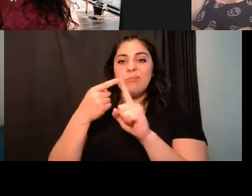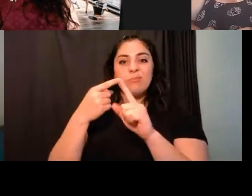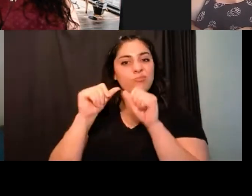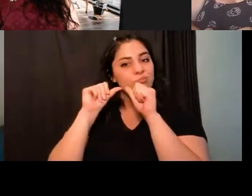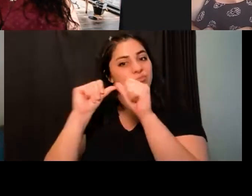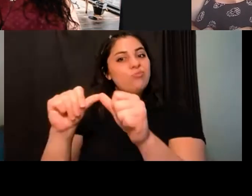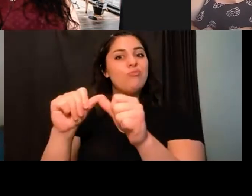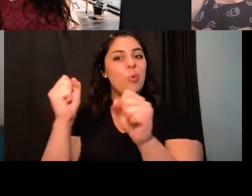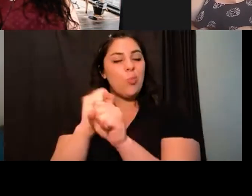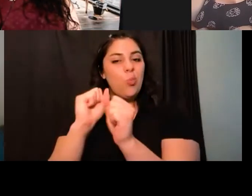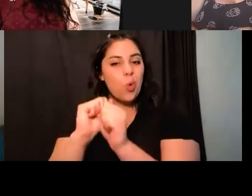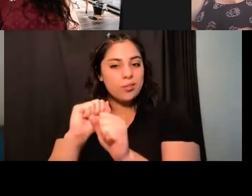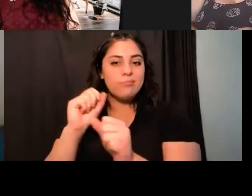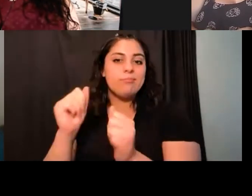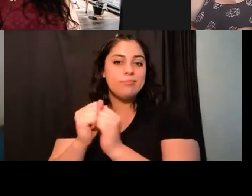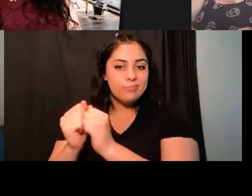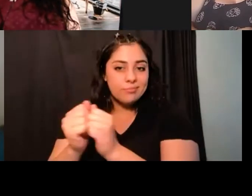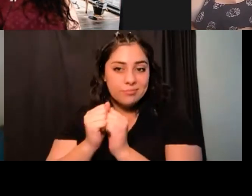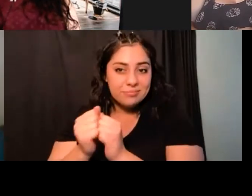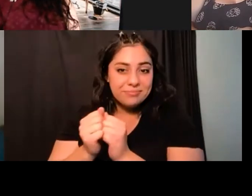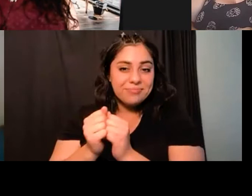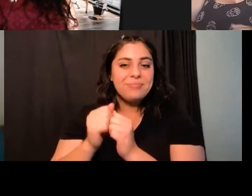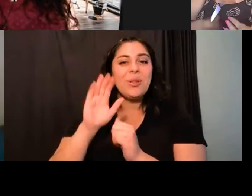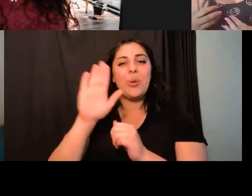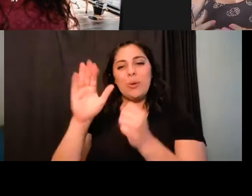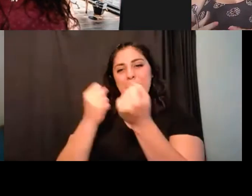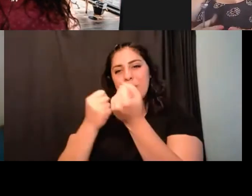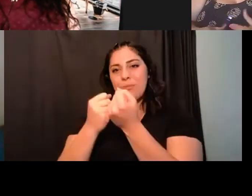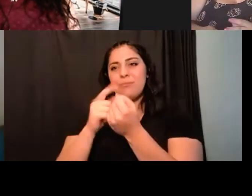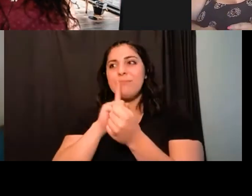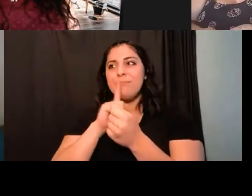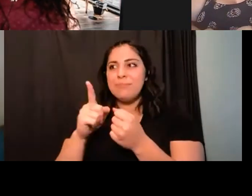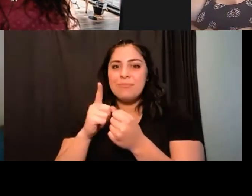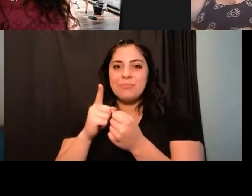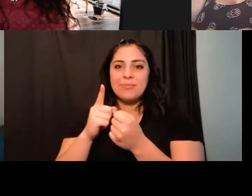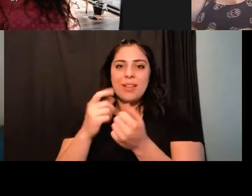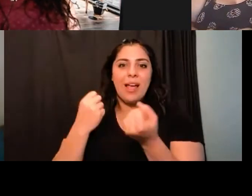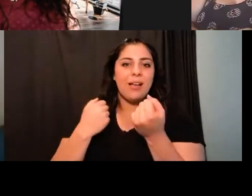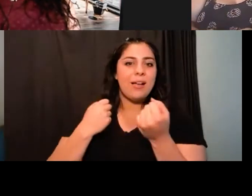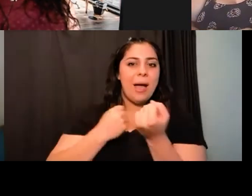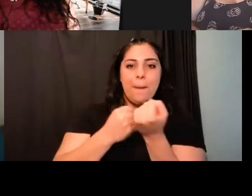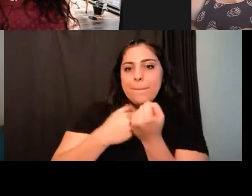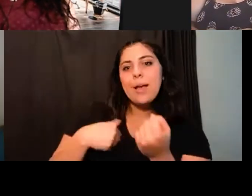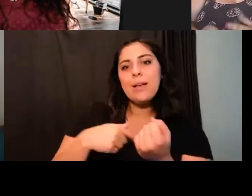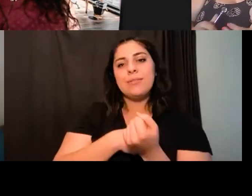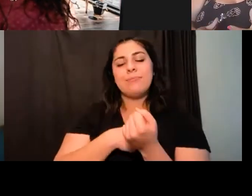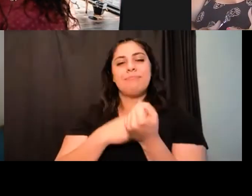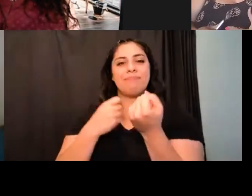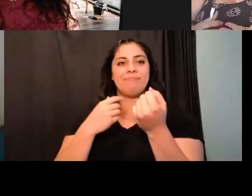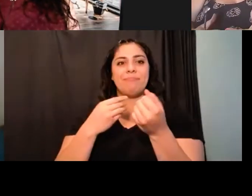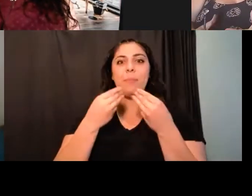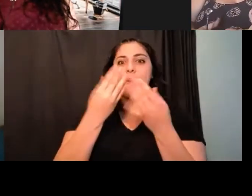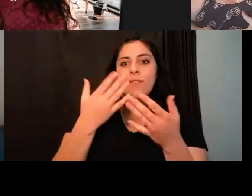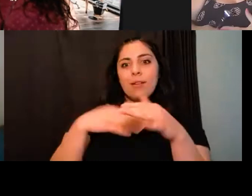perpetuity. So your support also allows us to make these kinds of access services more available so that